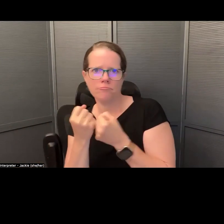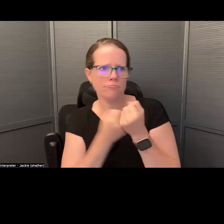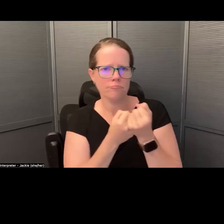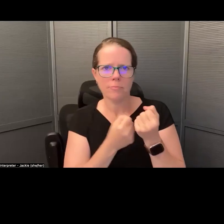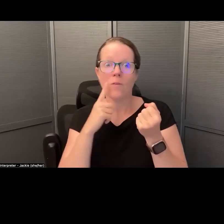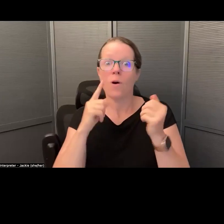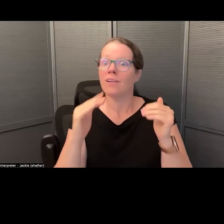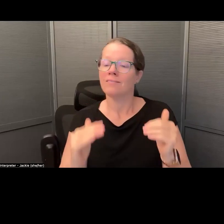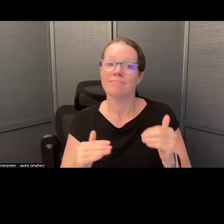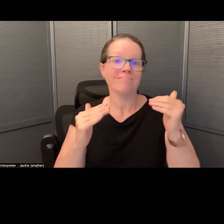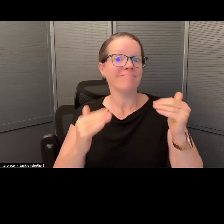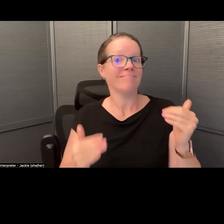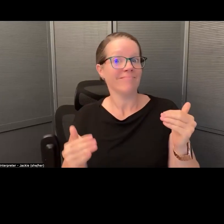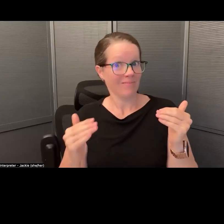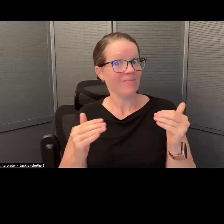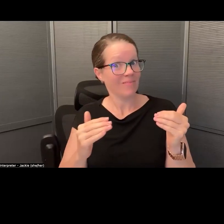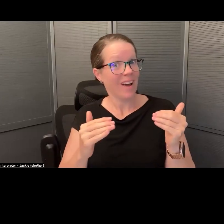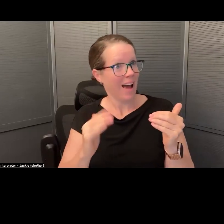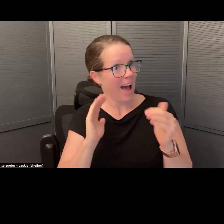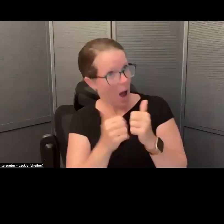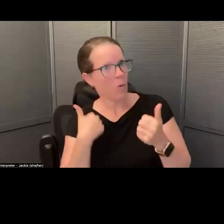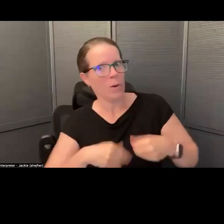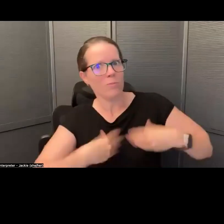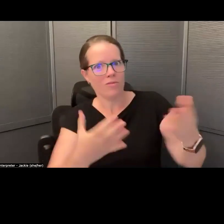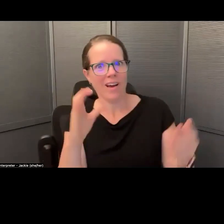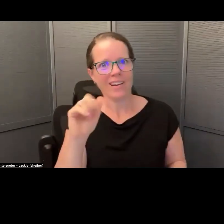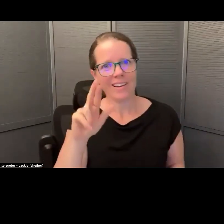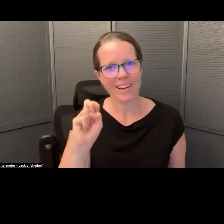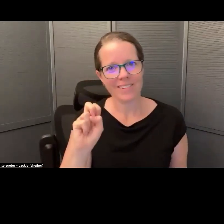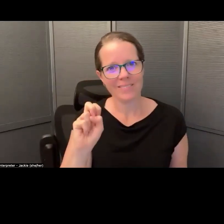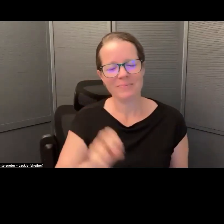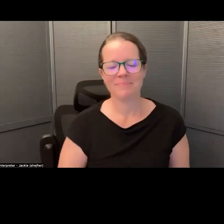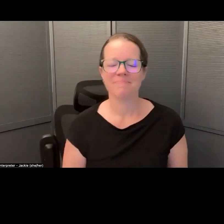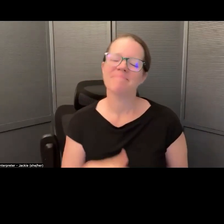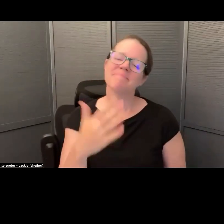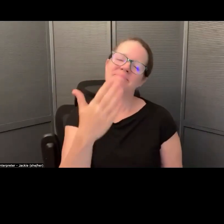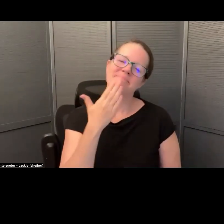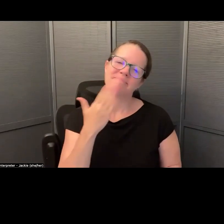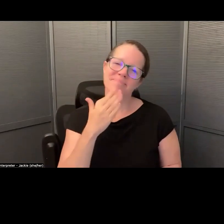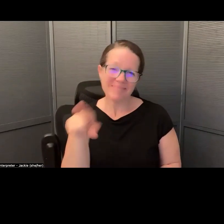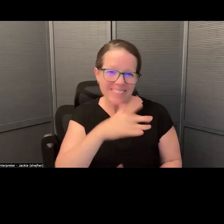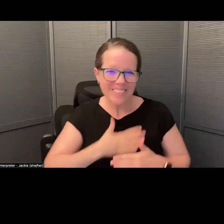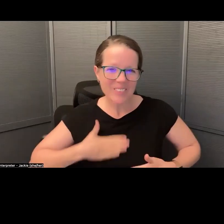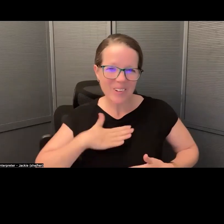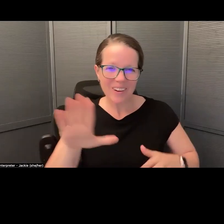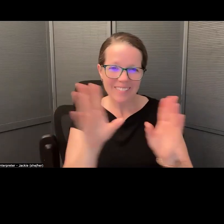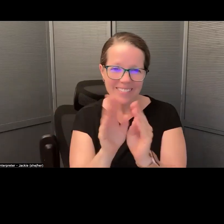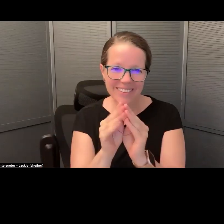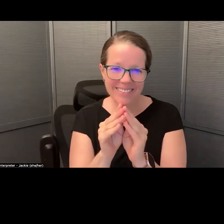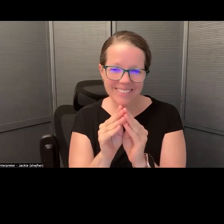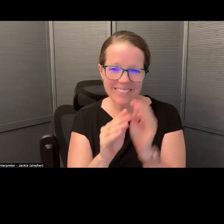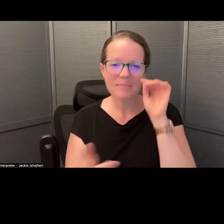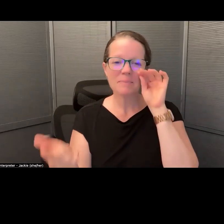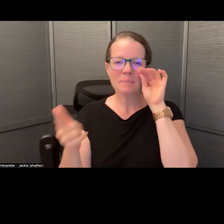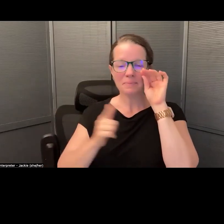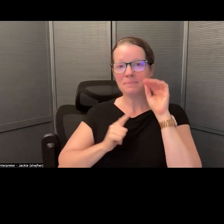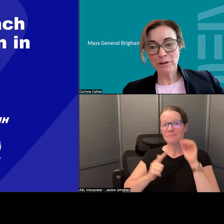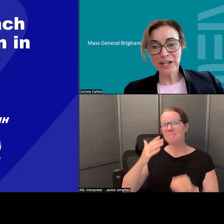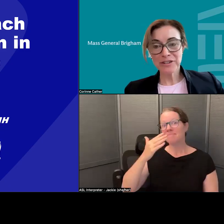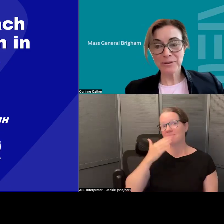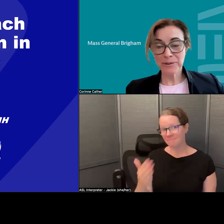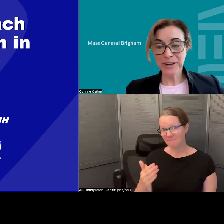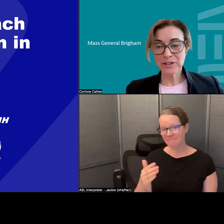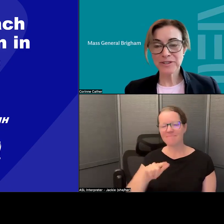with that, enjoy the conference. Thank you so much. I'm now going to turn it over to Dr. Marsha